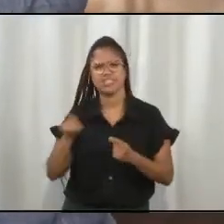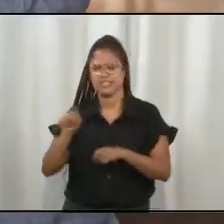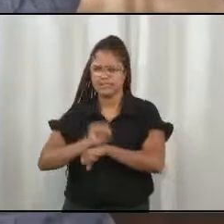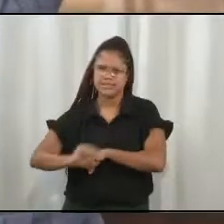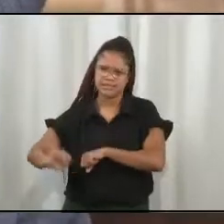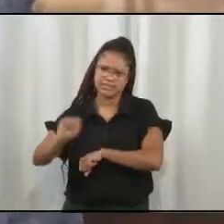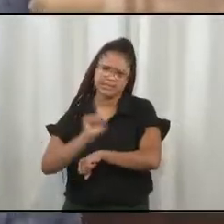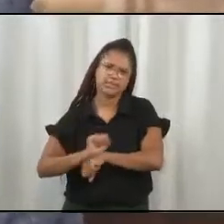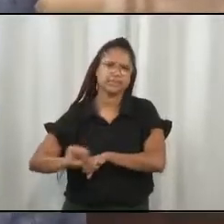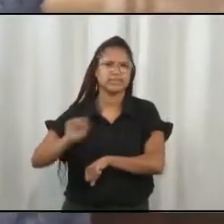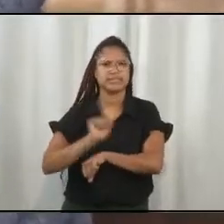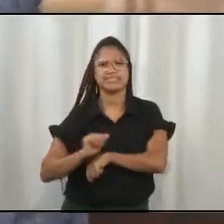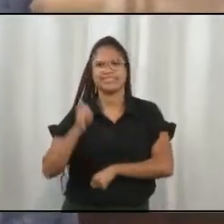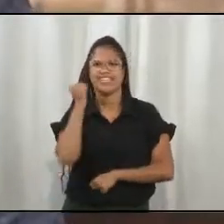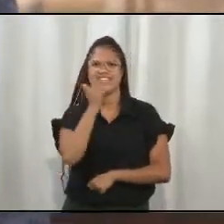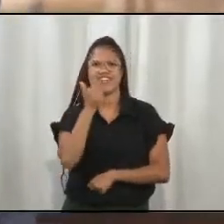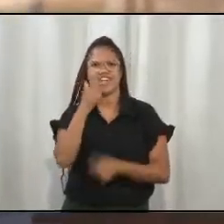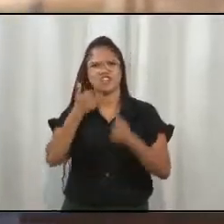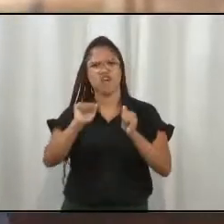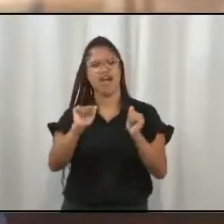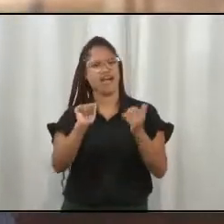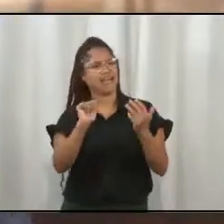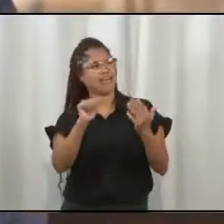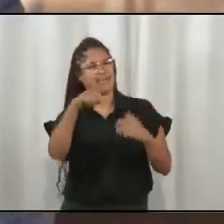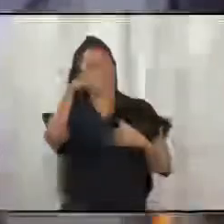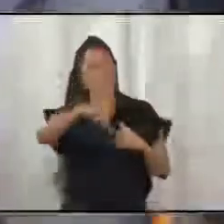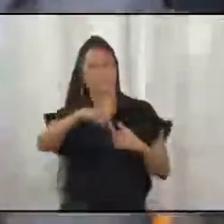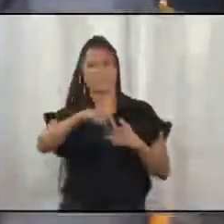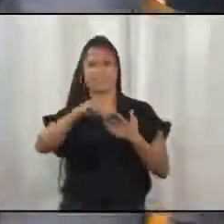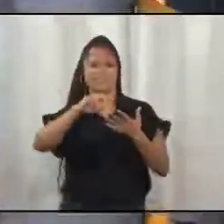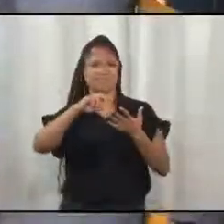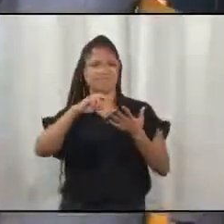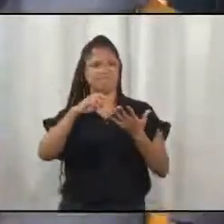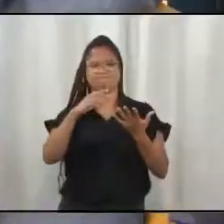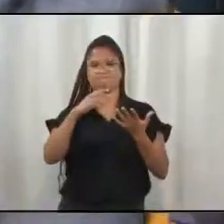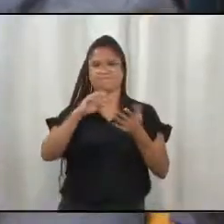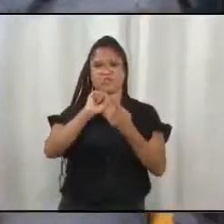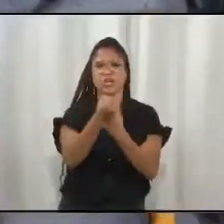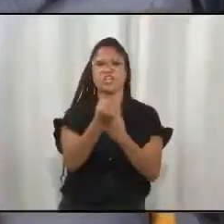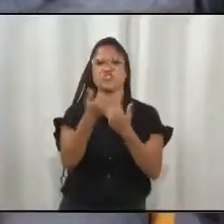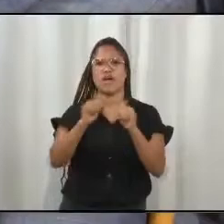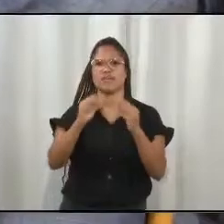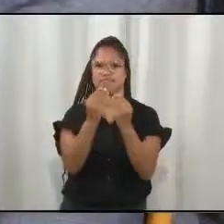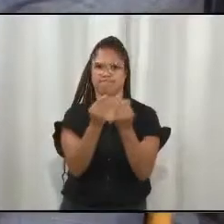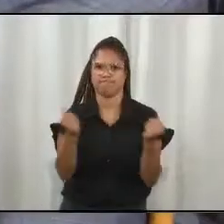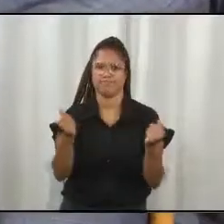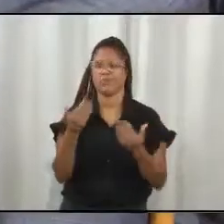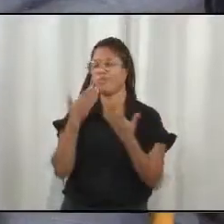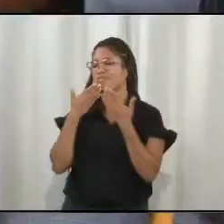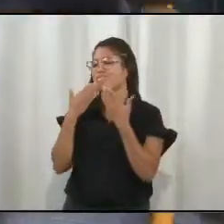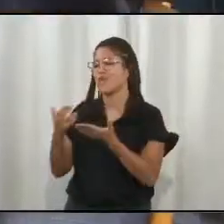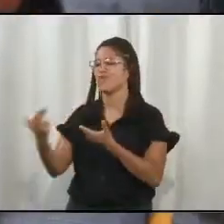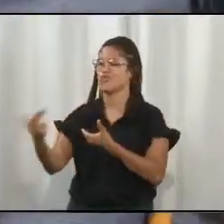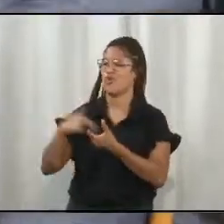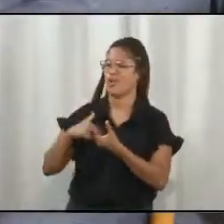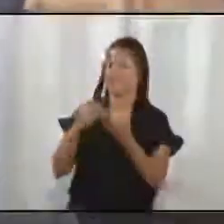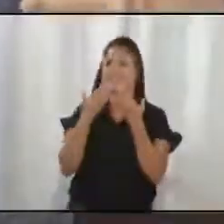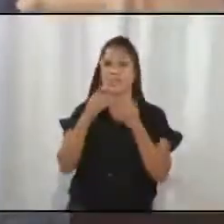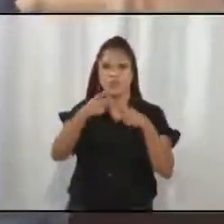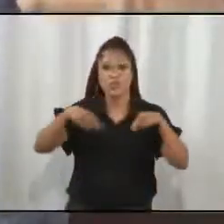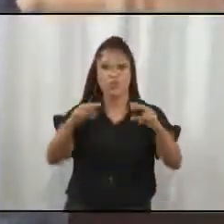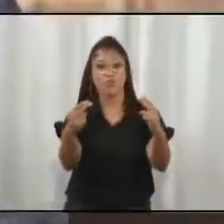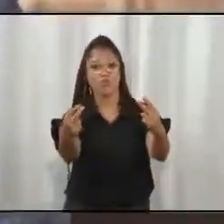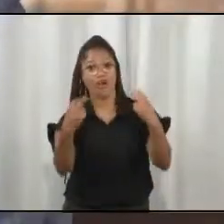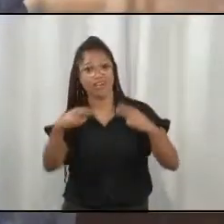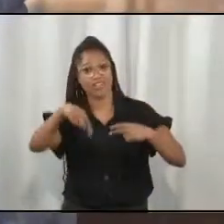every day to make sure that we can make a meaningful difference in people's lives. So thank you, Alvin, for coming and being with us today. And thank all of you for joining